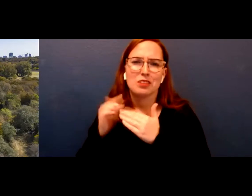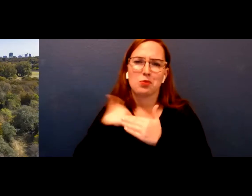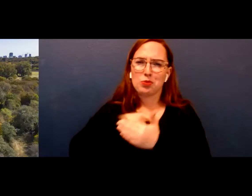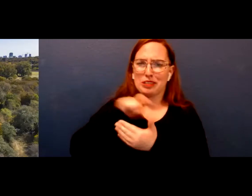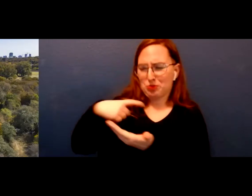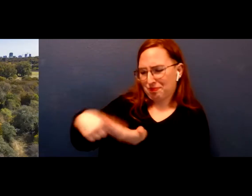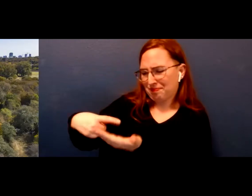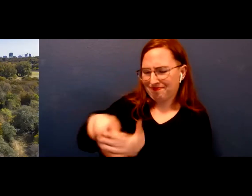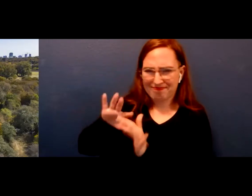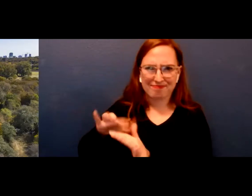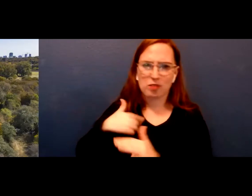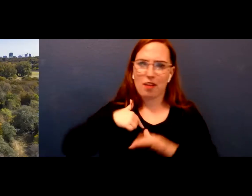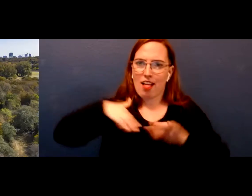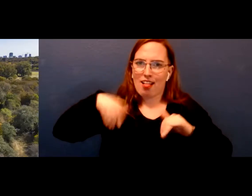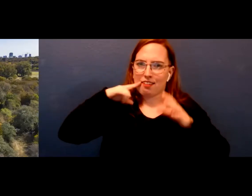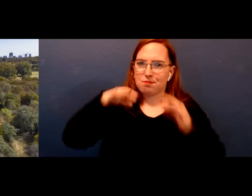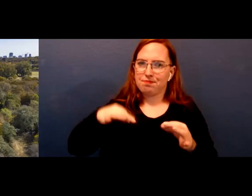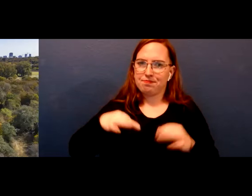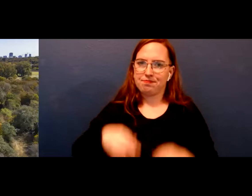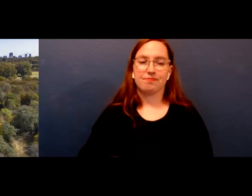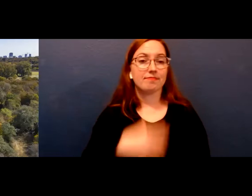It's Claire.